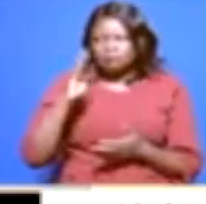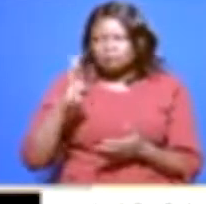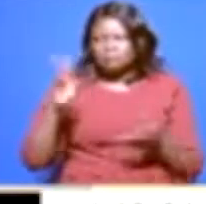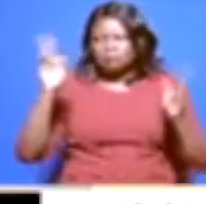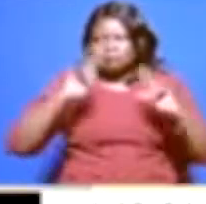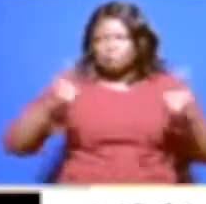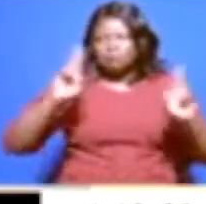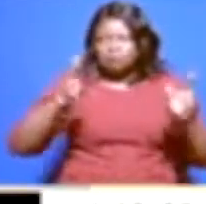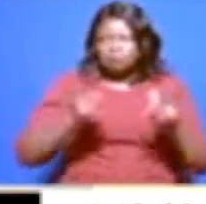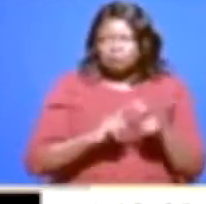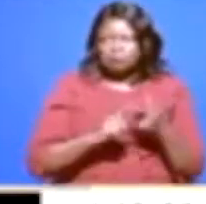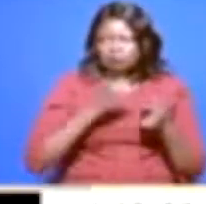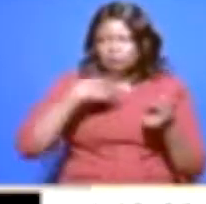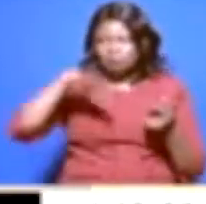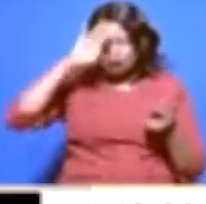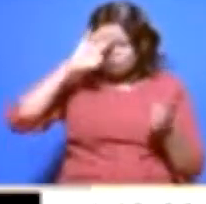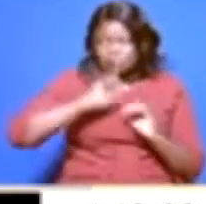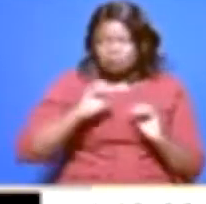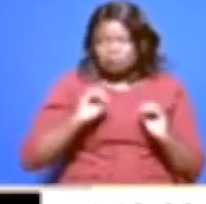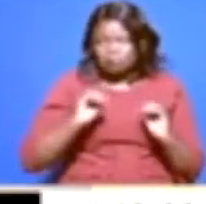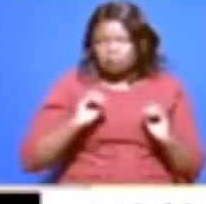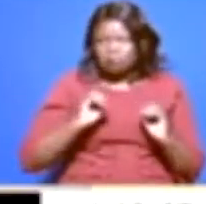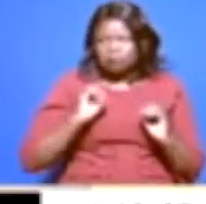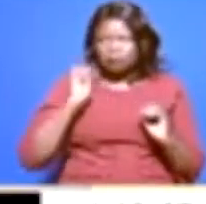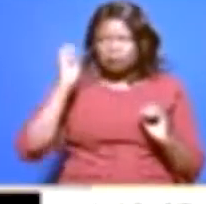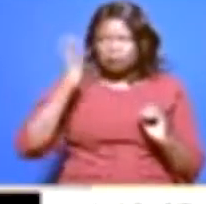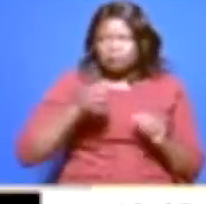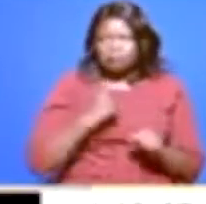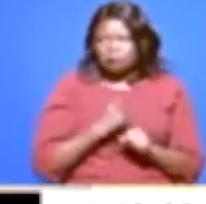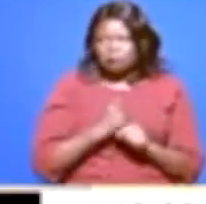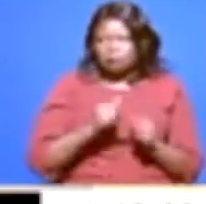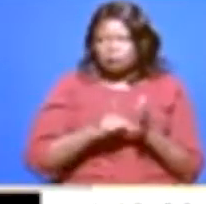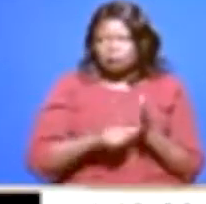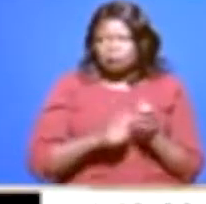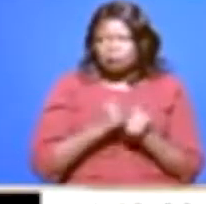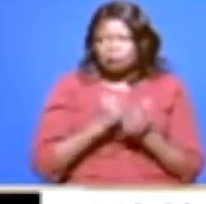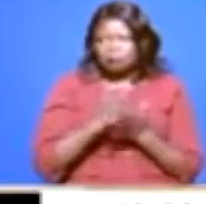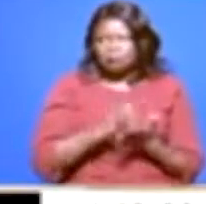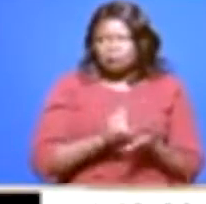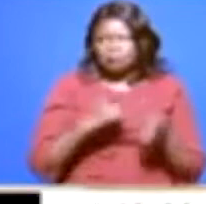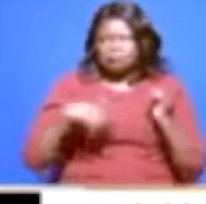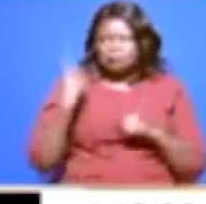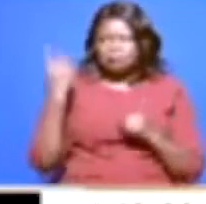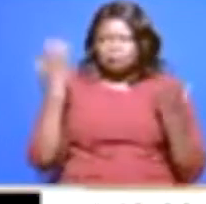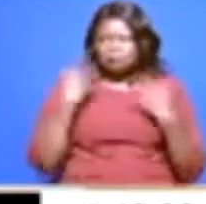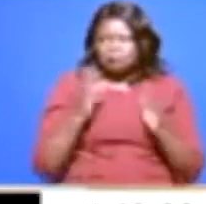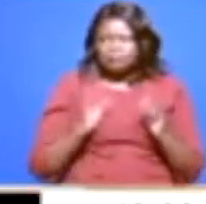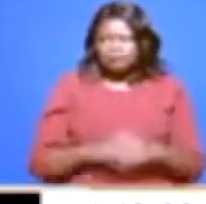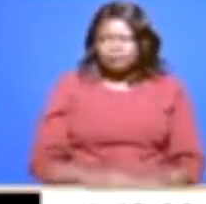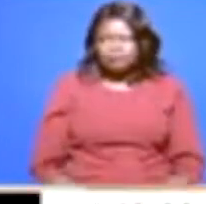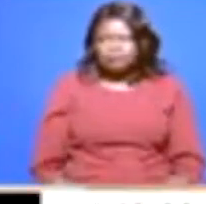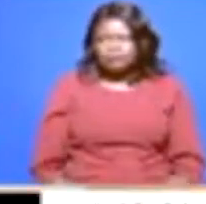kuwa disappoint this season. Tunaenda ku work hard to make sure tumechukua kikombe.